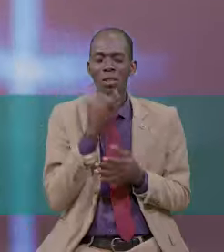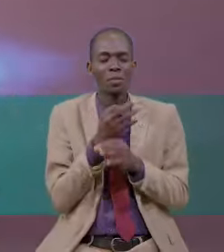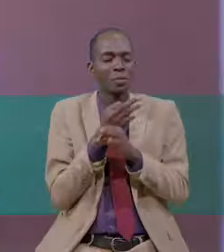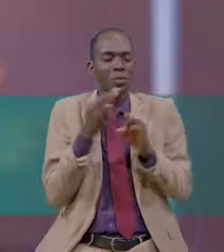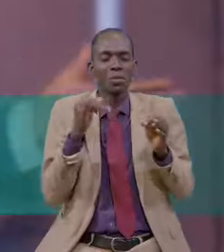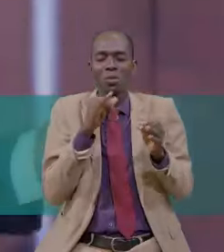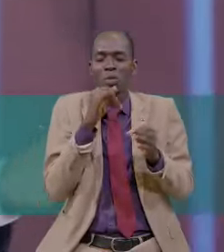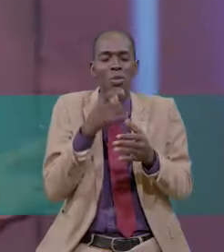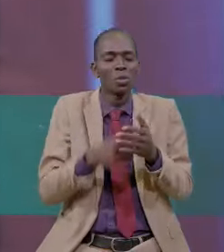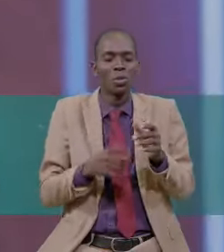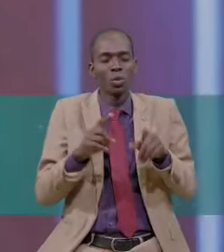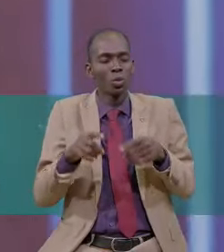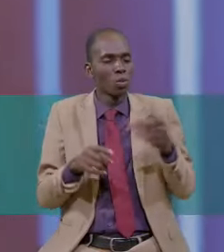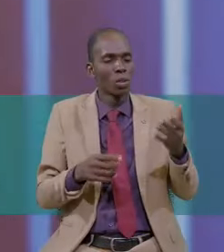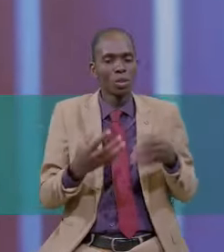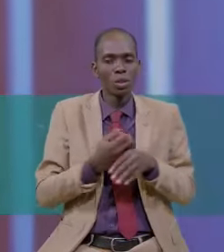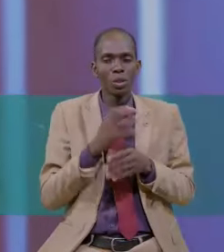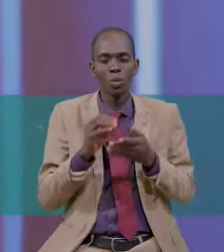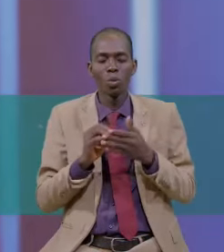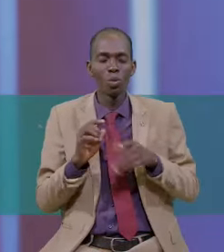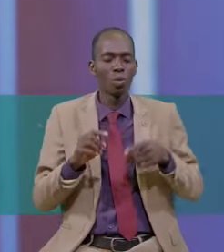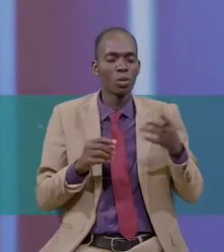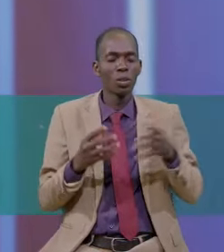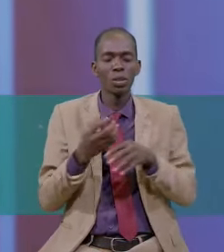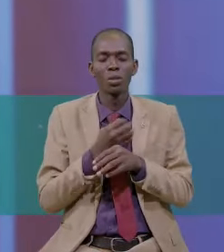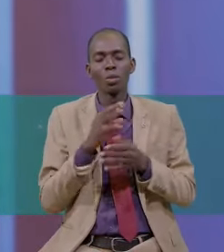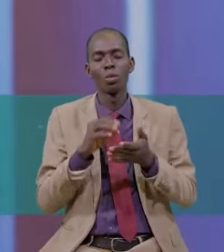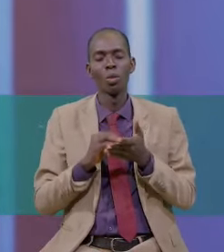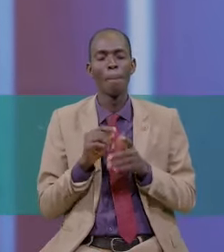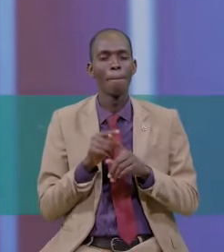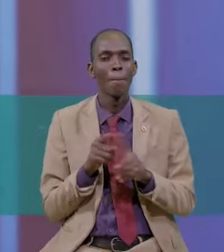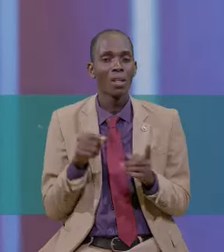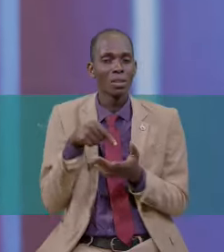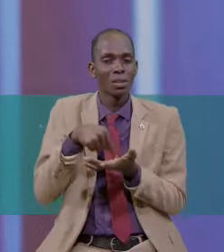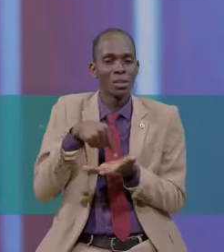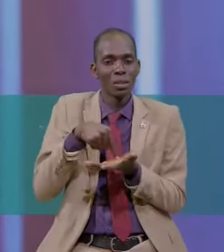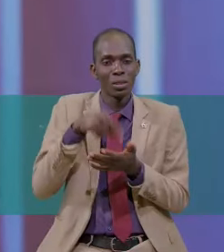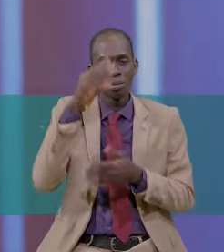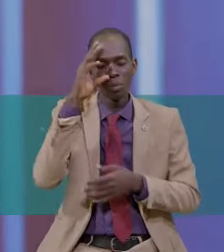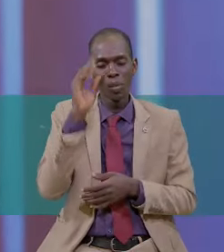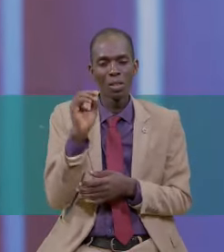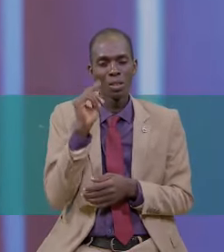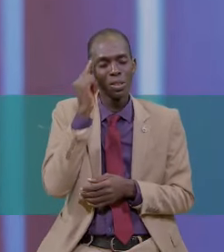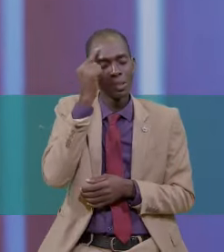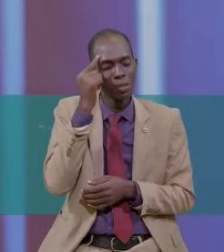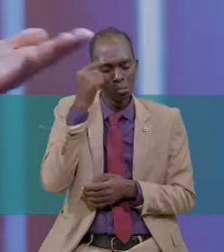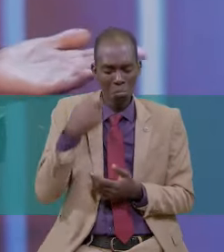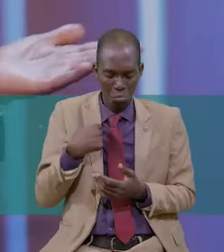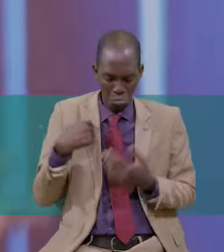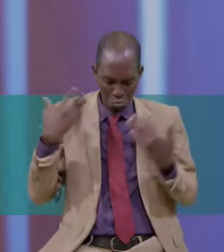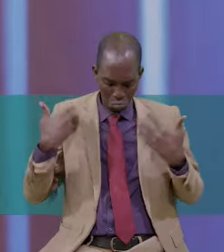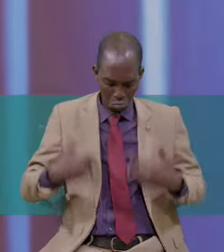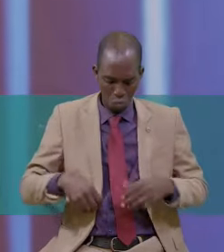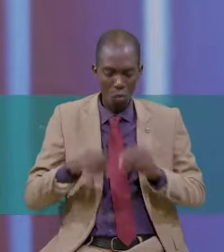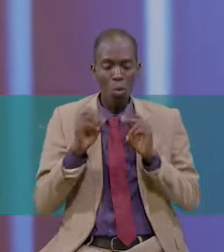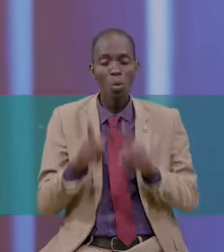and take your own. Go there and take your own. But this man, he thought, I'm all right. What do I need